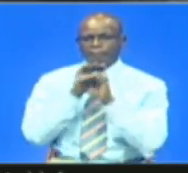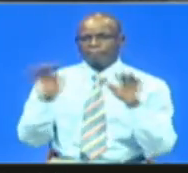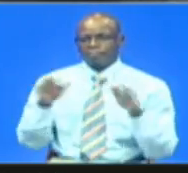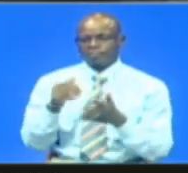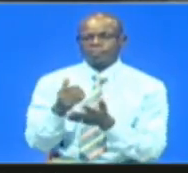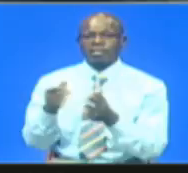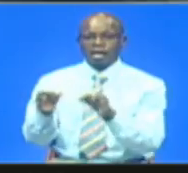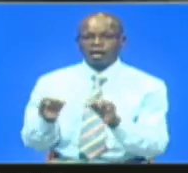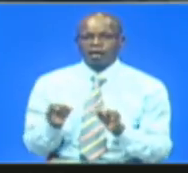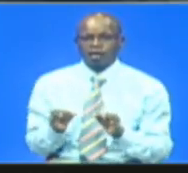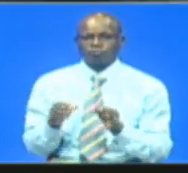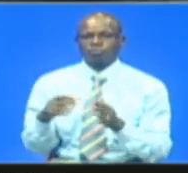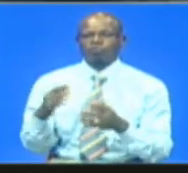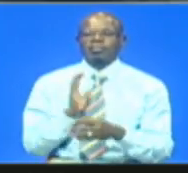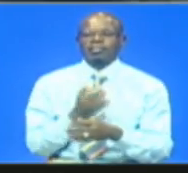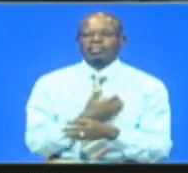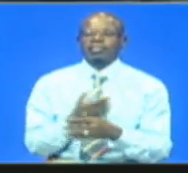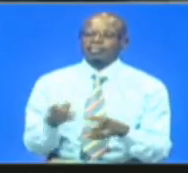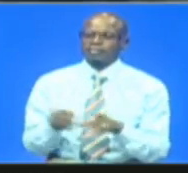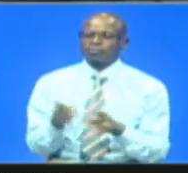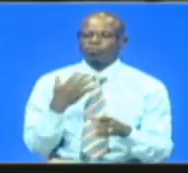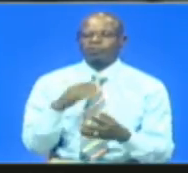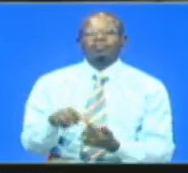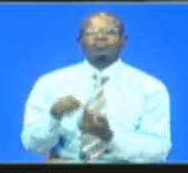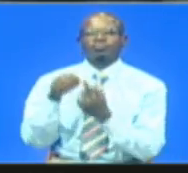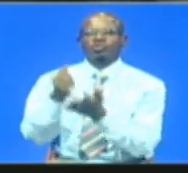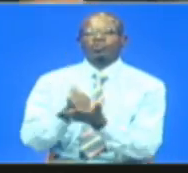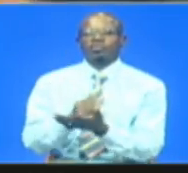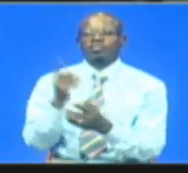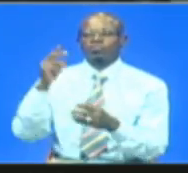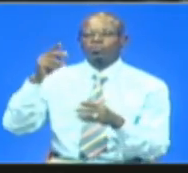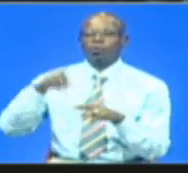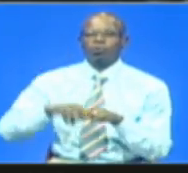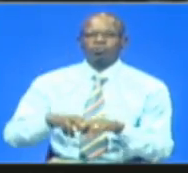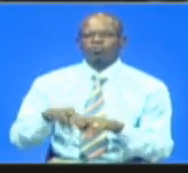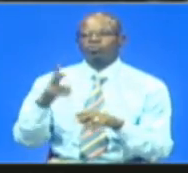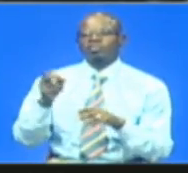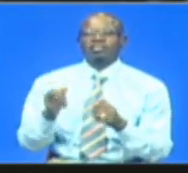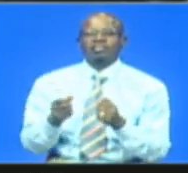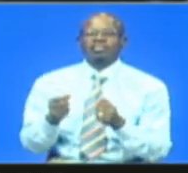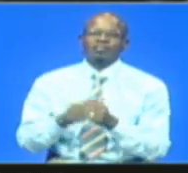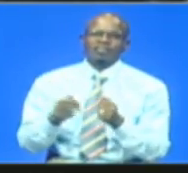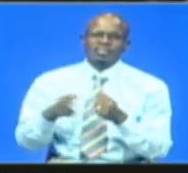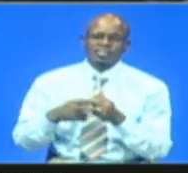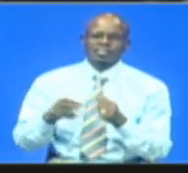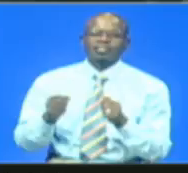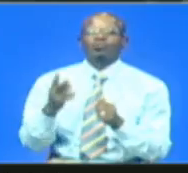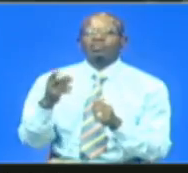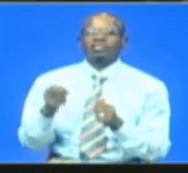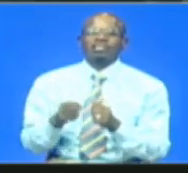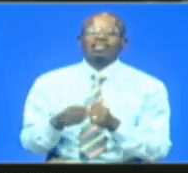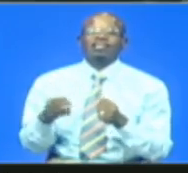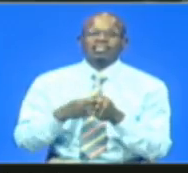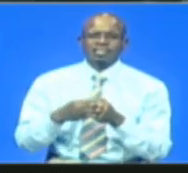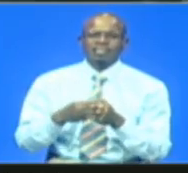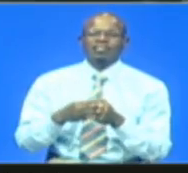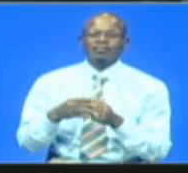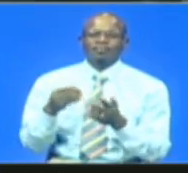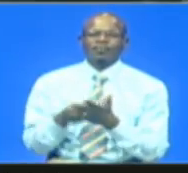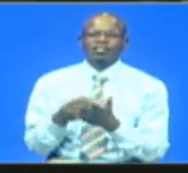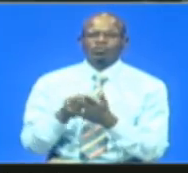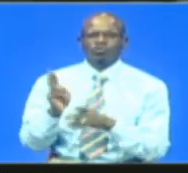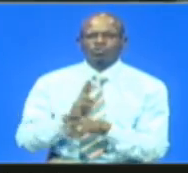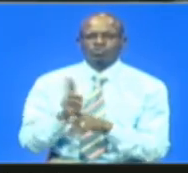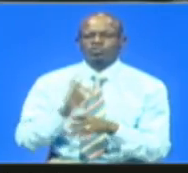General to undertake a special audit on the 2017-2018 financial expenditure of the Kiambu County Government. The